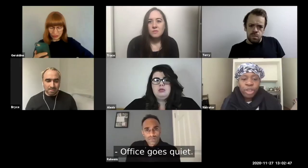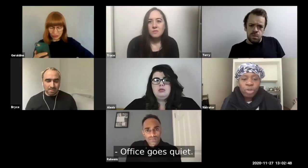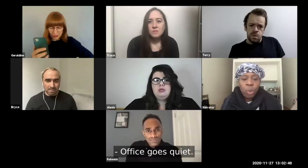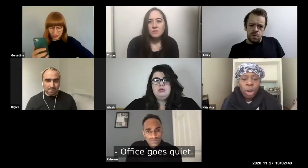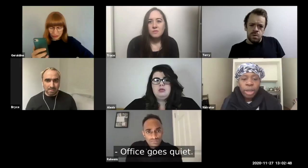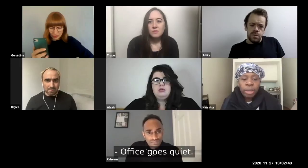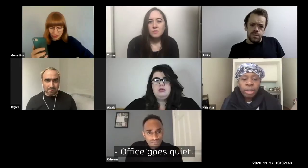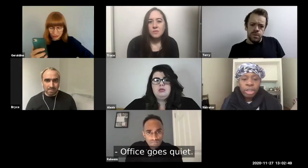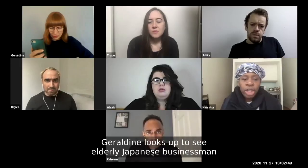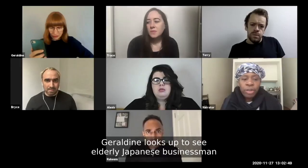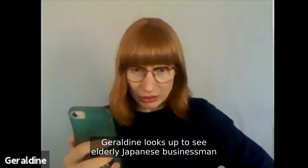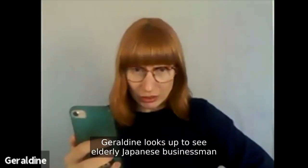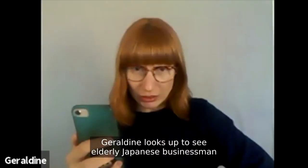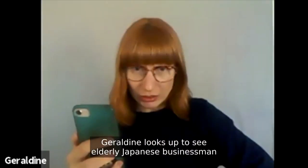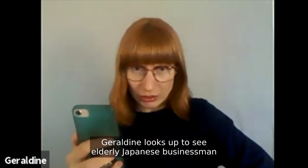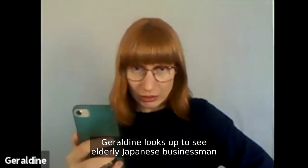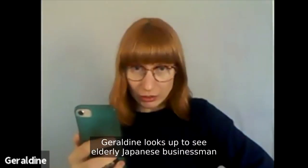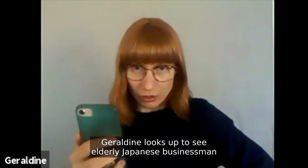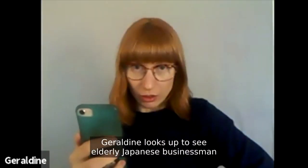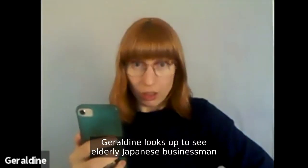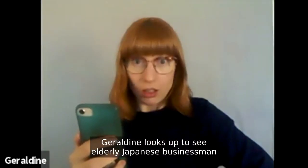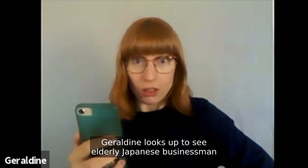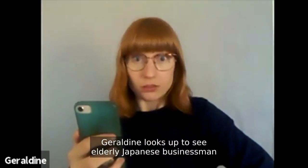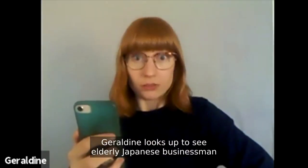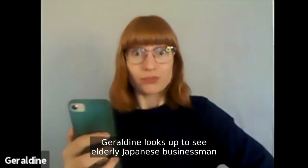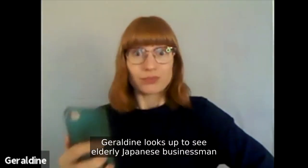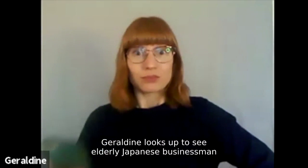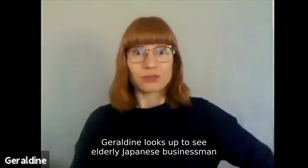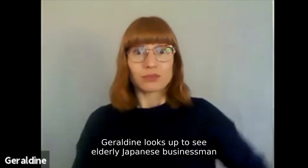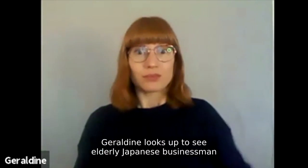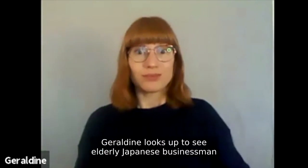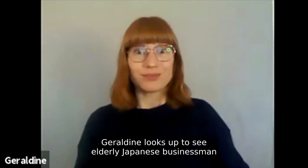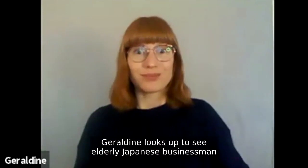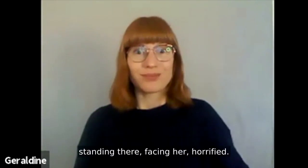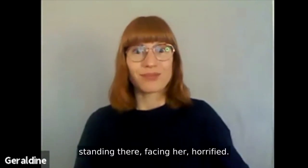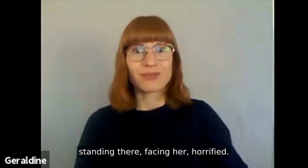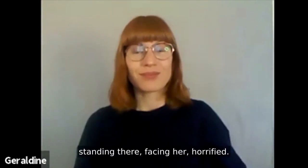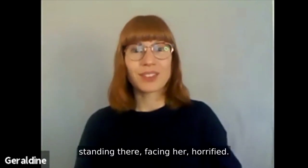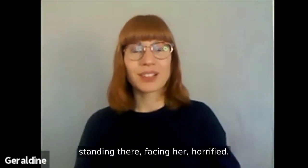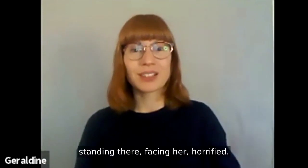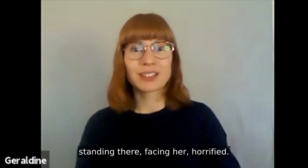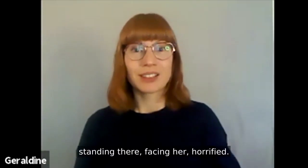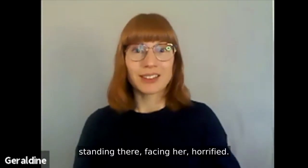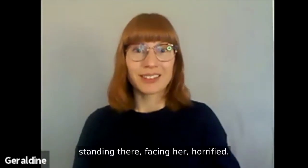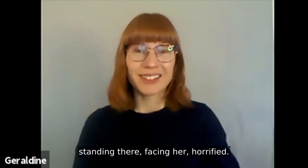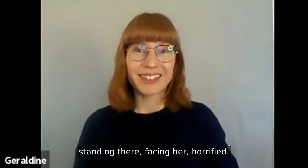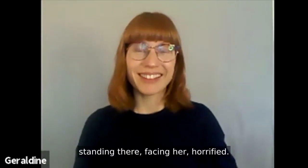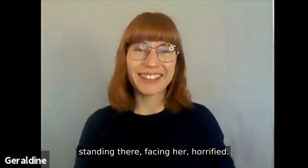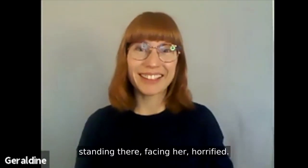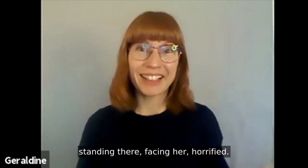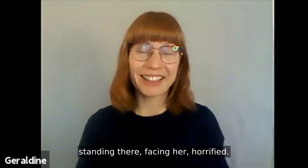Office goes quiet. Geraldine looks up to see an elderly Japanese businessman standing there, facing